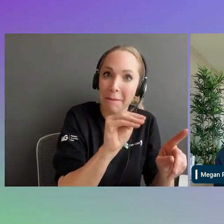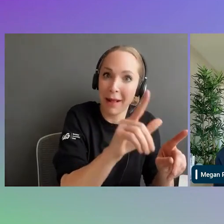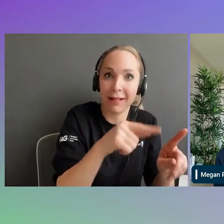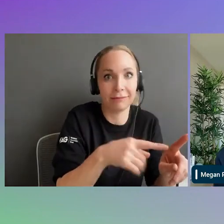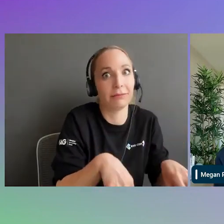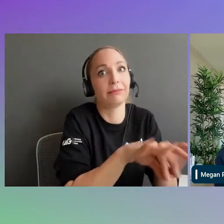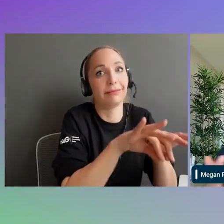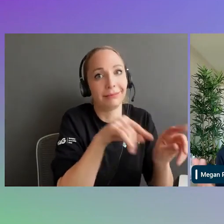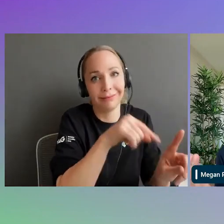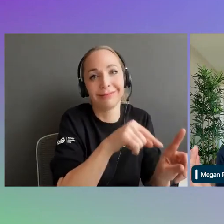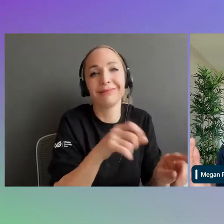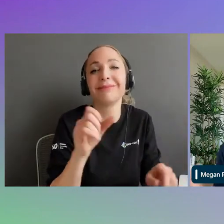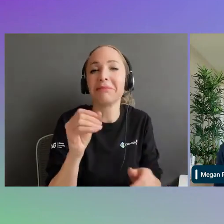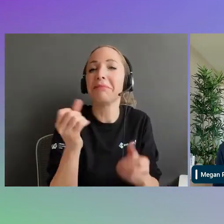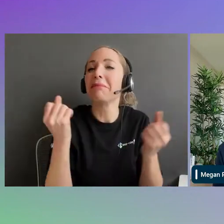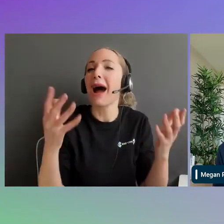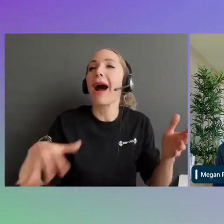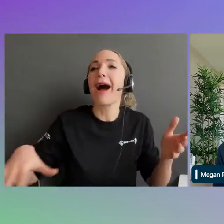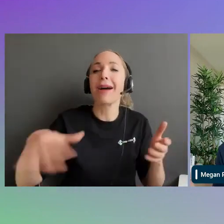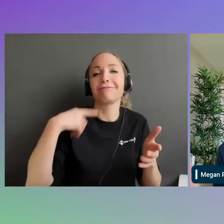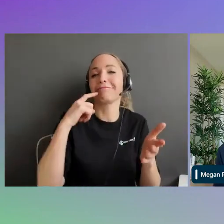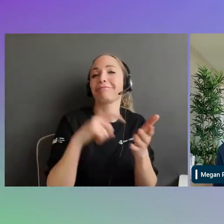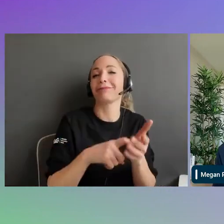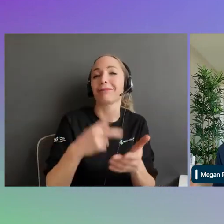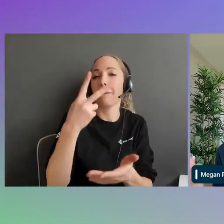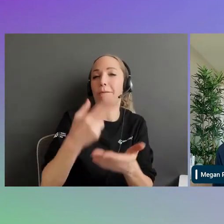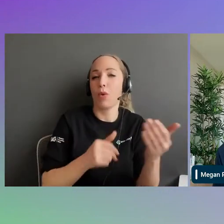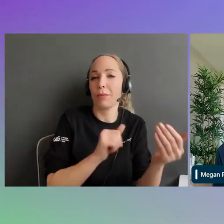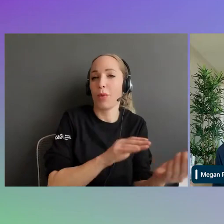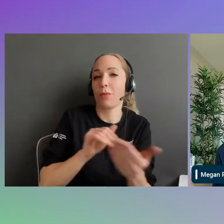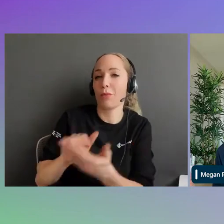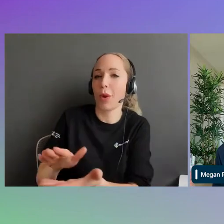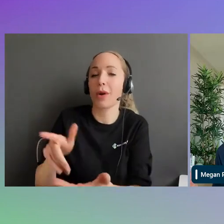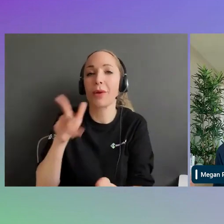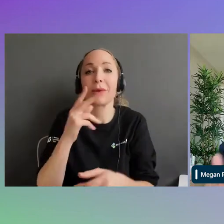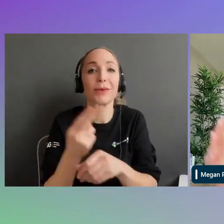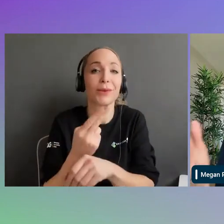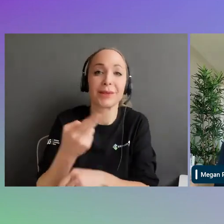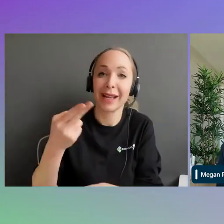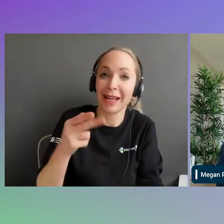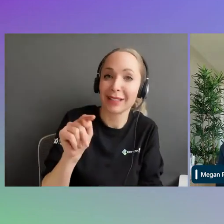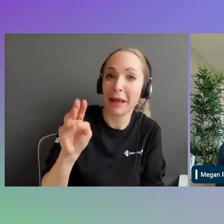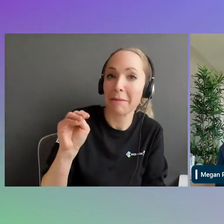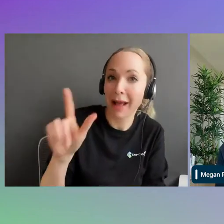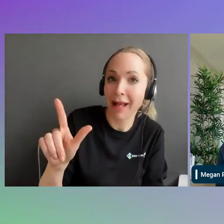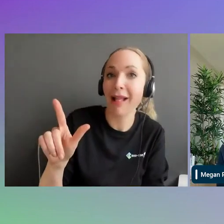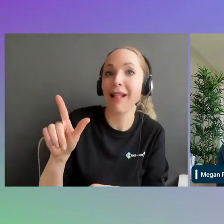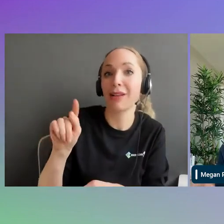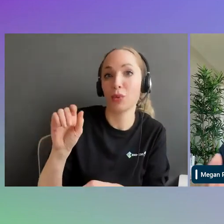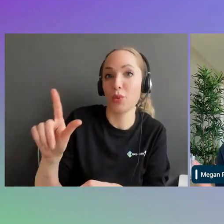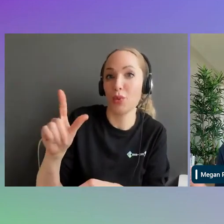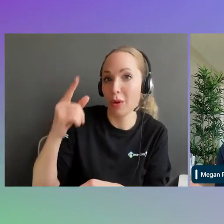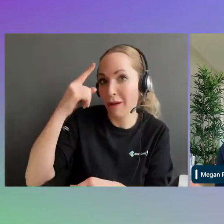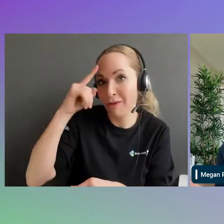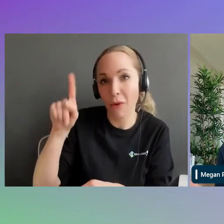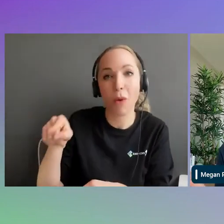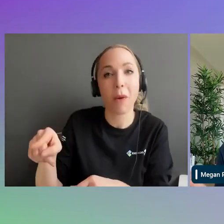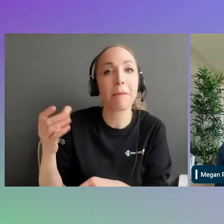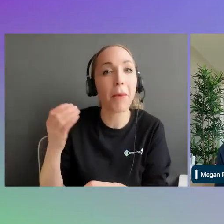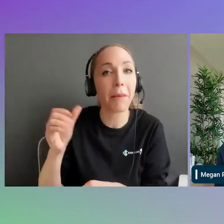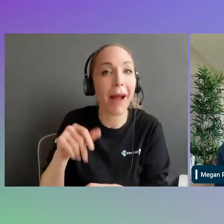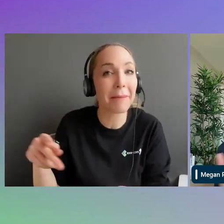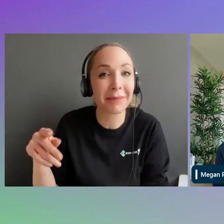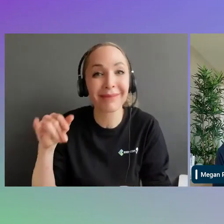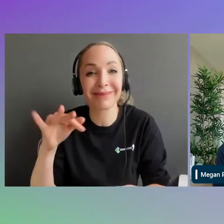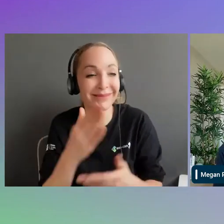a hybrid approach where they use the HTML tools on their mobile apps for those web views. If they do have some native views